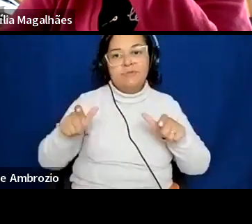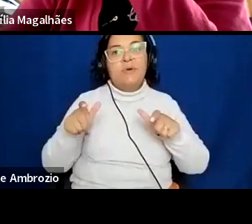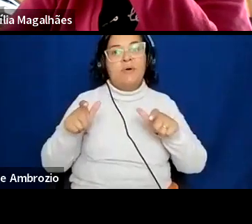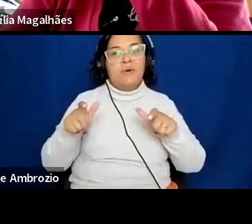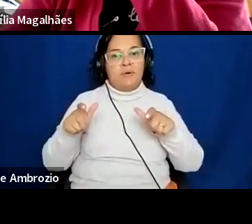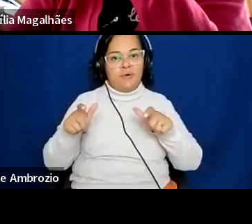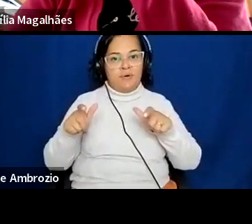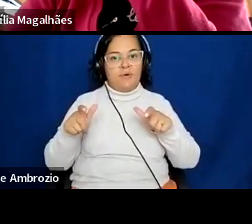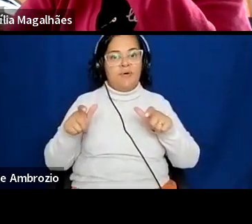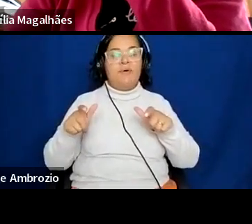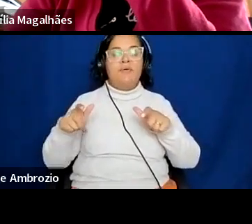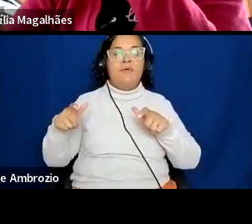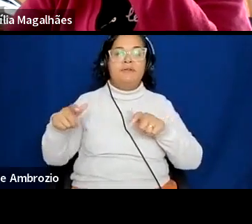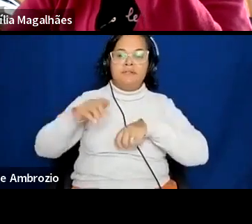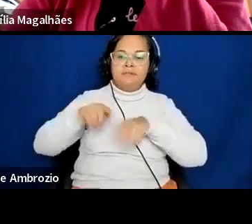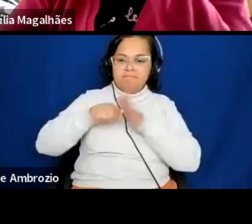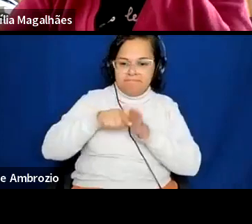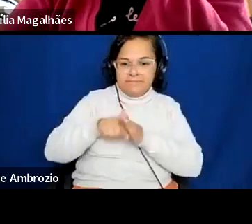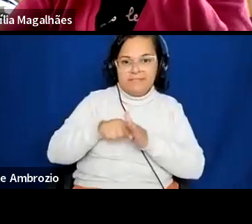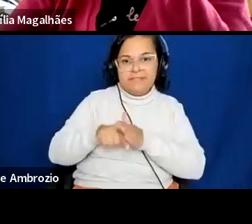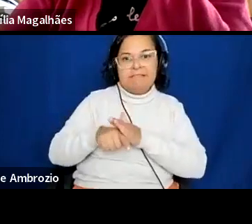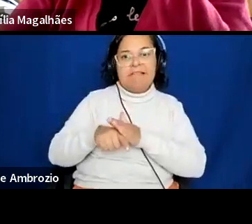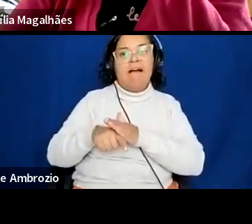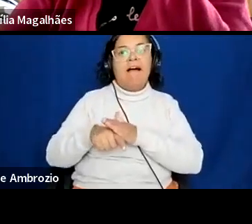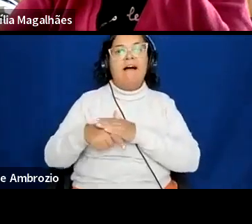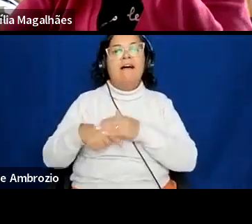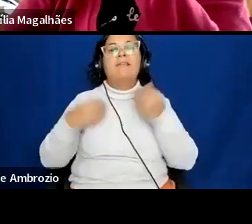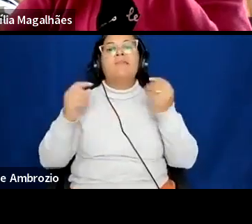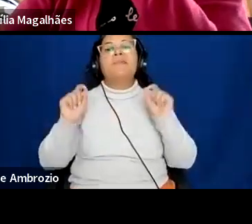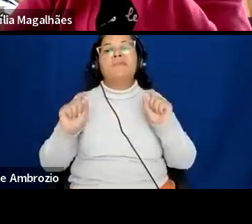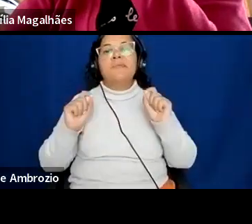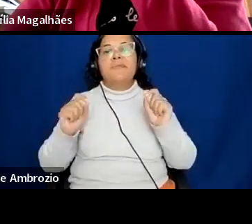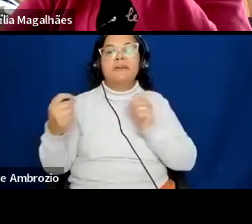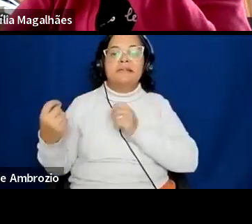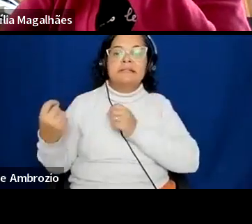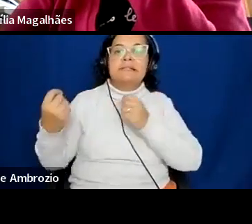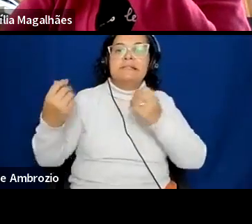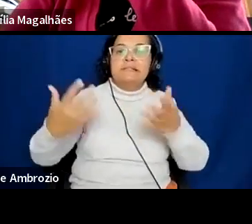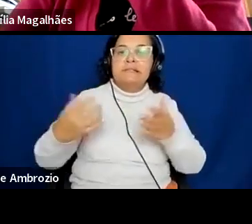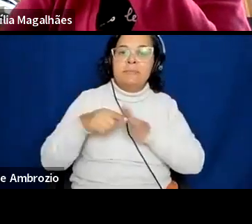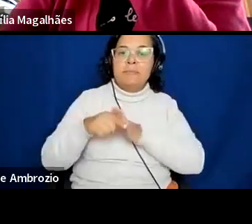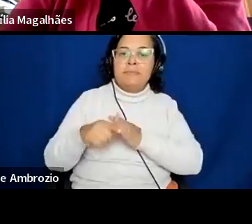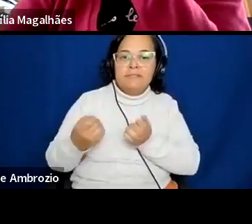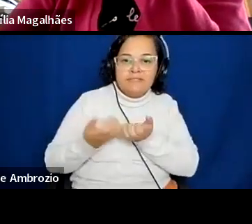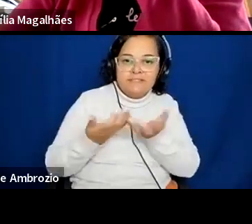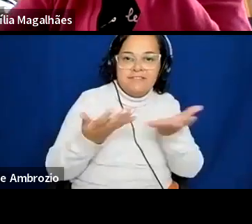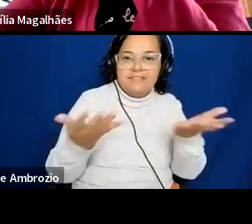they selected, they prioritized the things that they did.